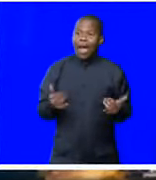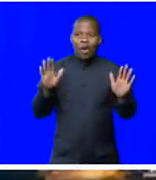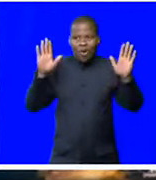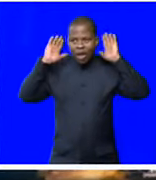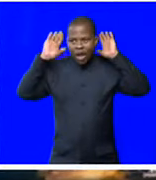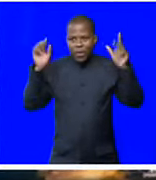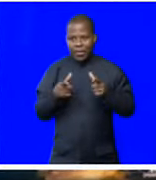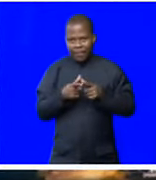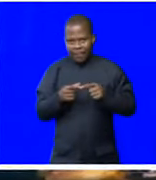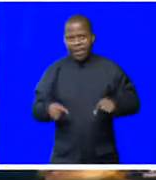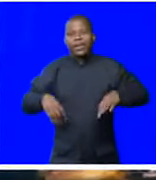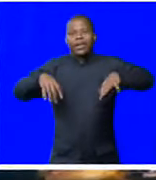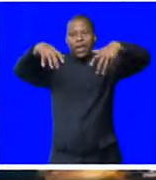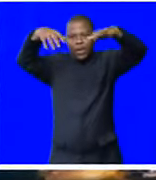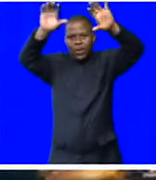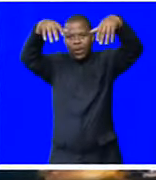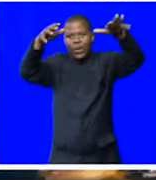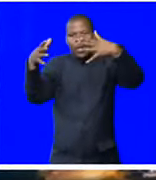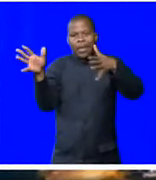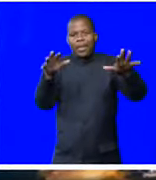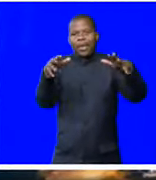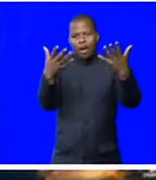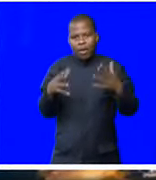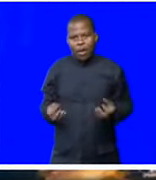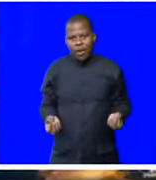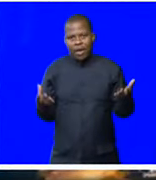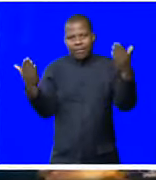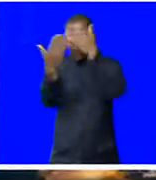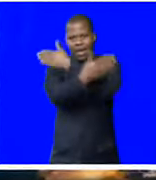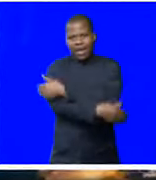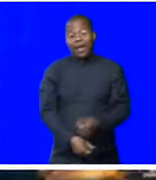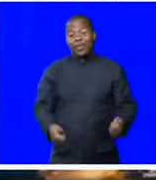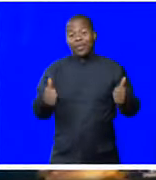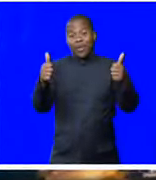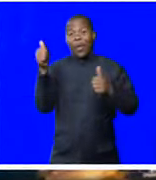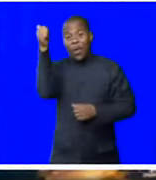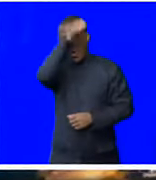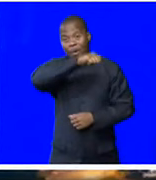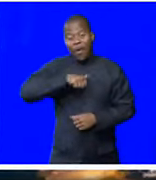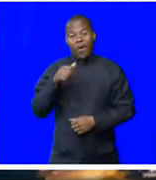Beautiful Kingdom of Eswatini, thank you so much indeed for choosing to stay with us. We shall now cross over to the Weather